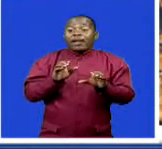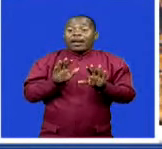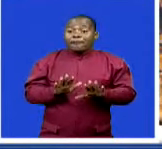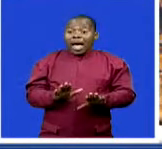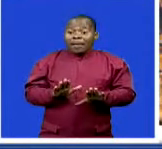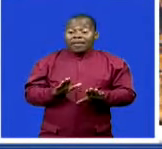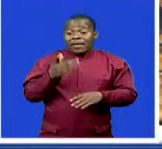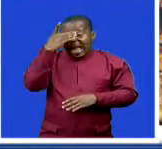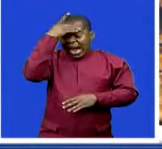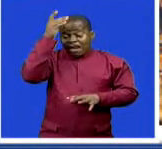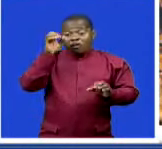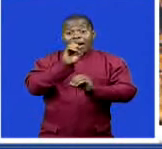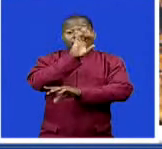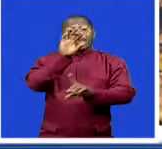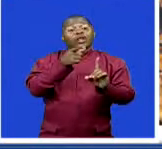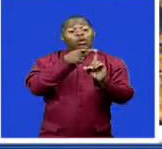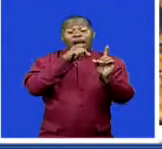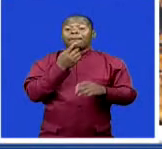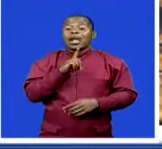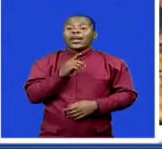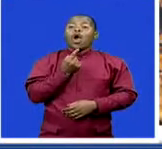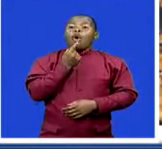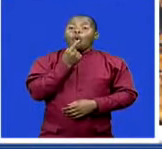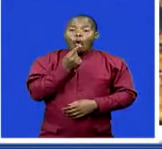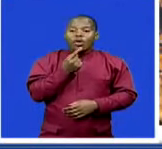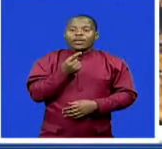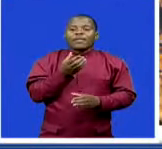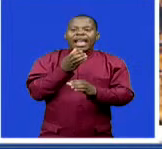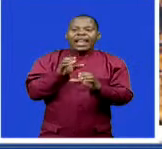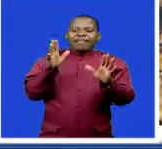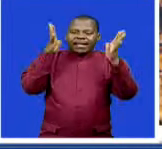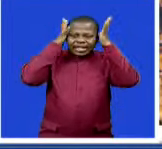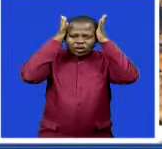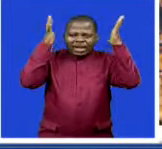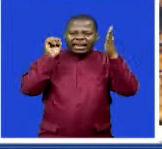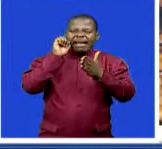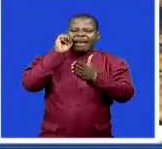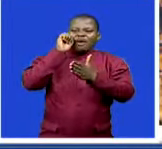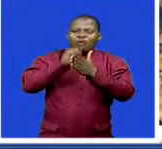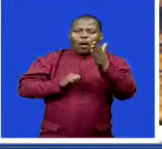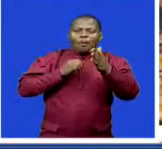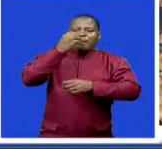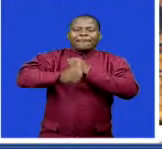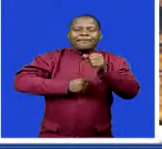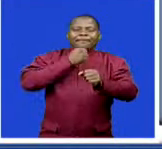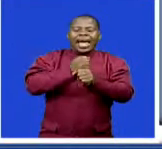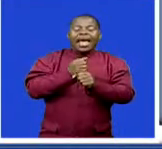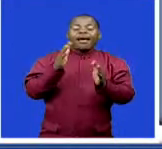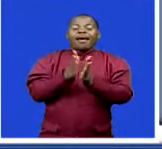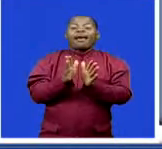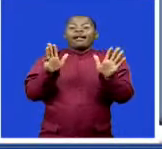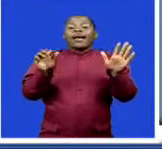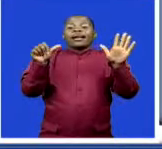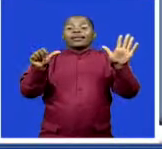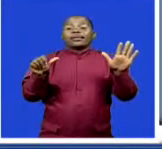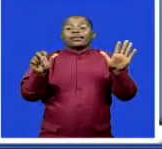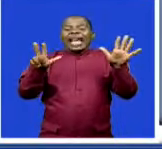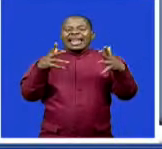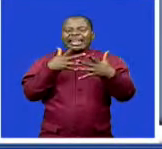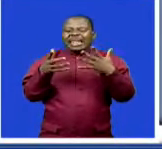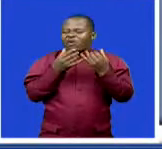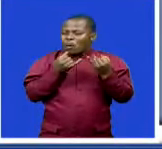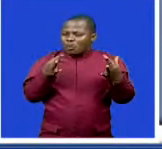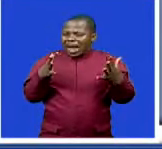impressive development milestones in these years. Our reporter Lengwe Ndlovu has more on that story. On the 6th